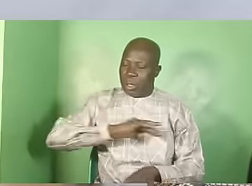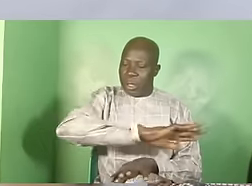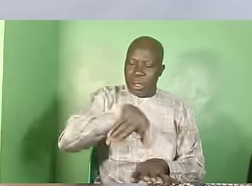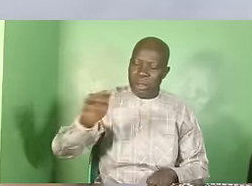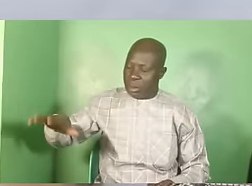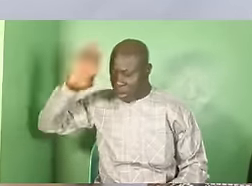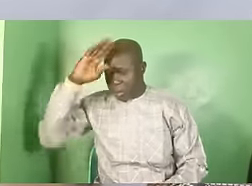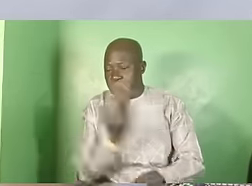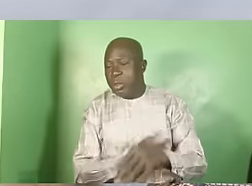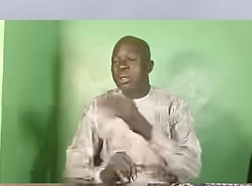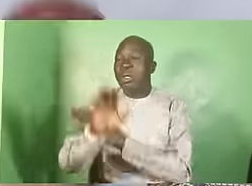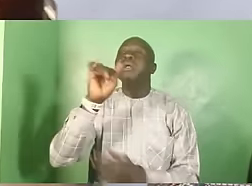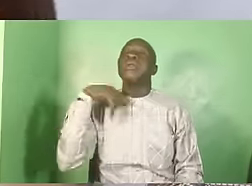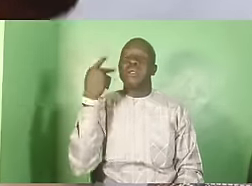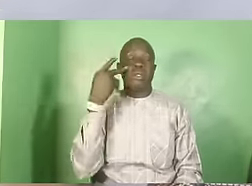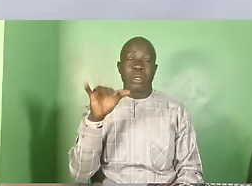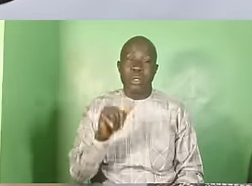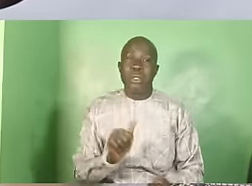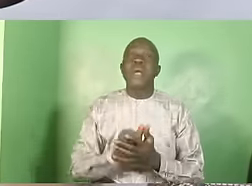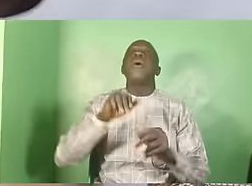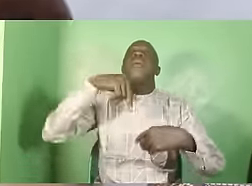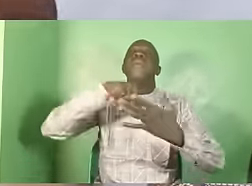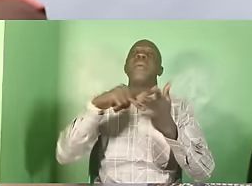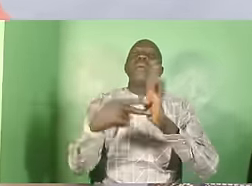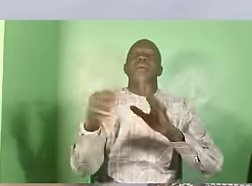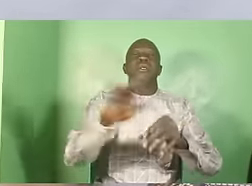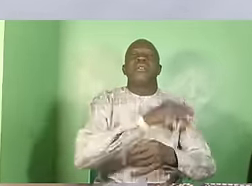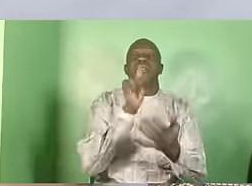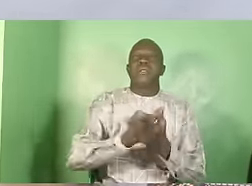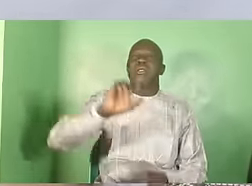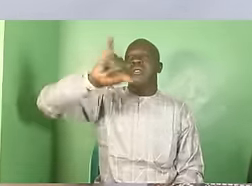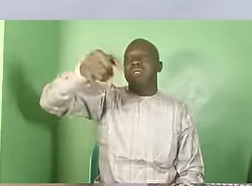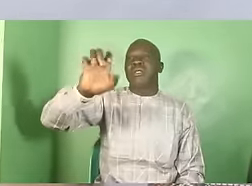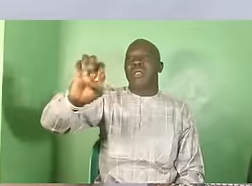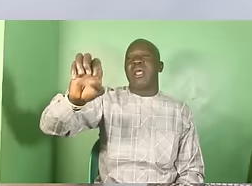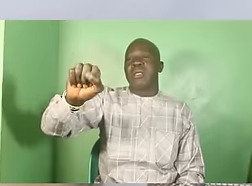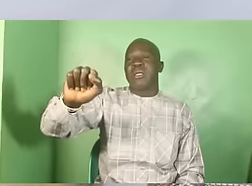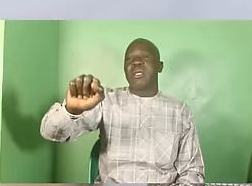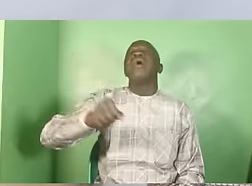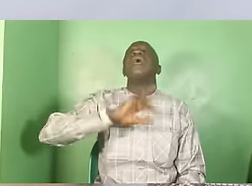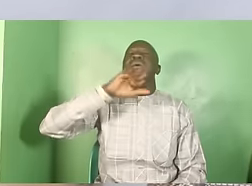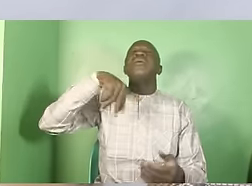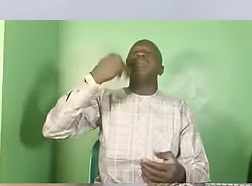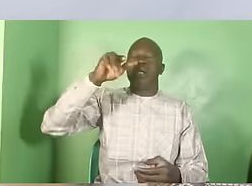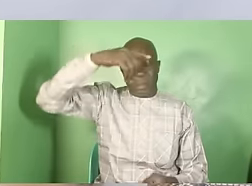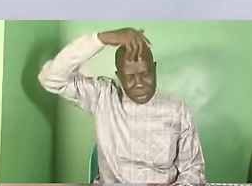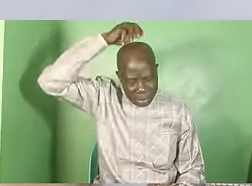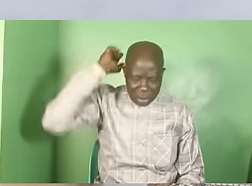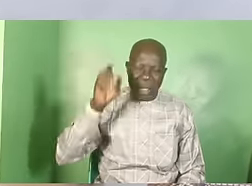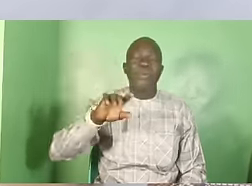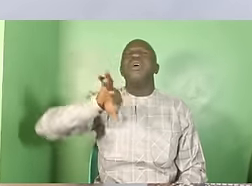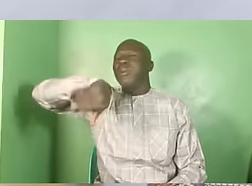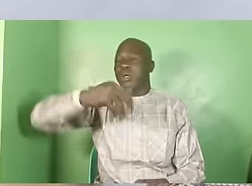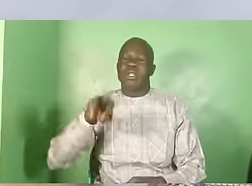re. His son. Oluwari. The Lord said that. That many to measure Jesse. He measured David. Won ti gba na. They not know him there. Won